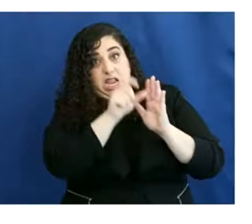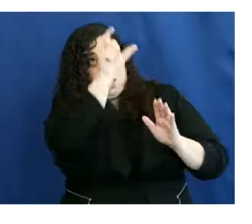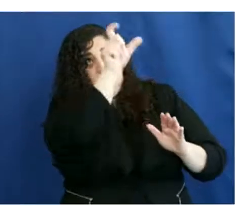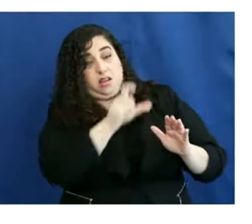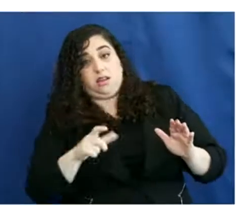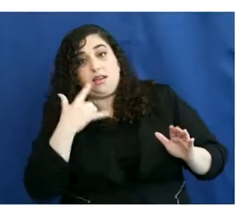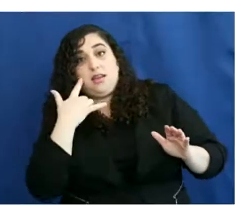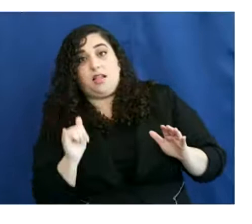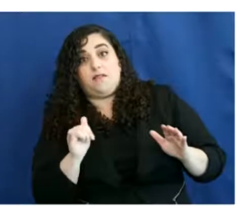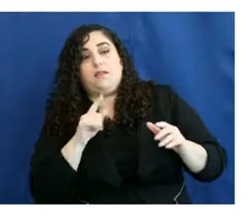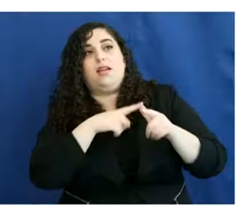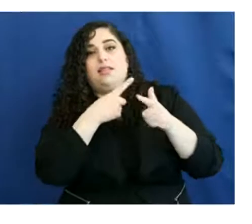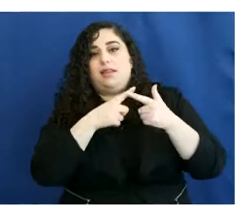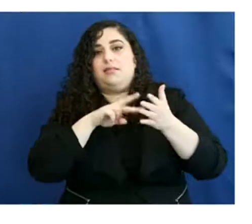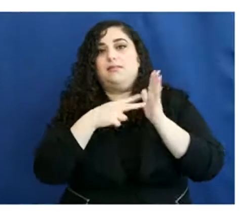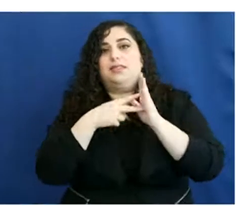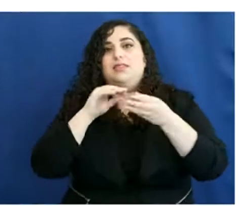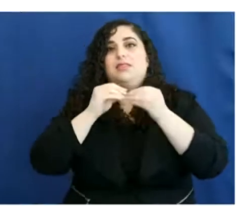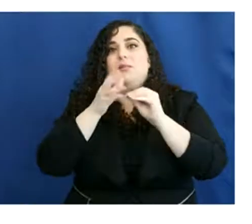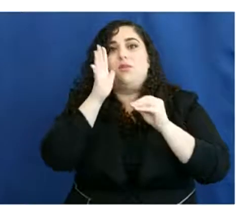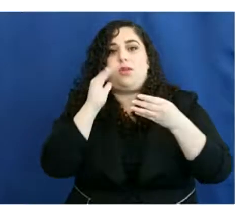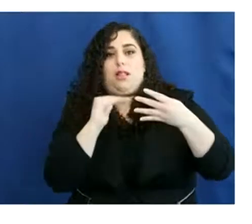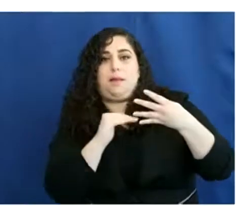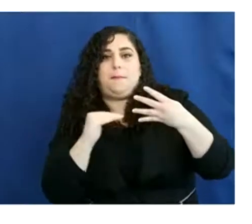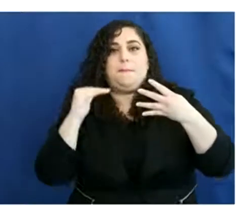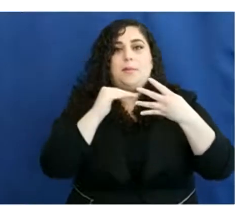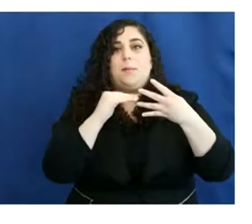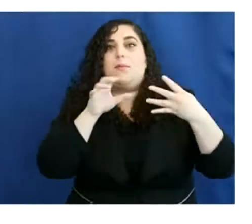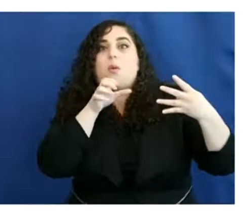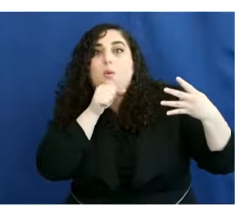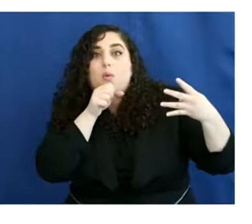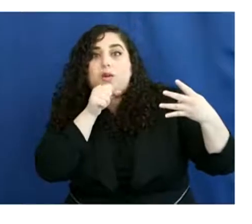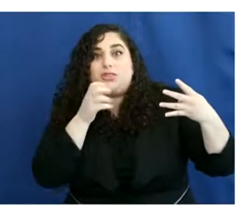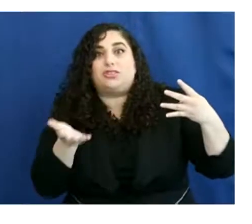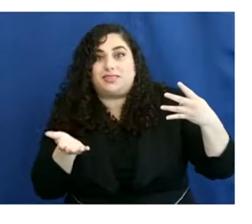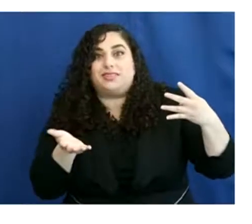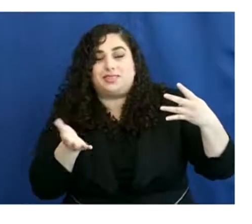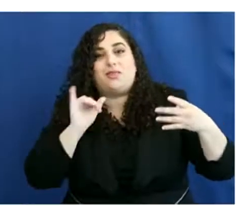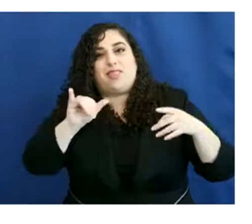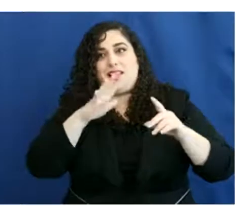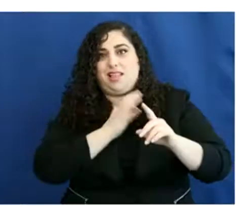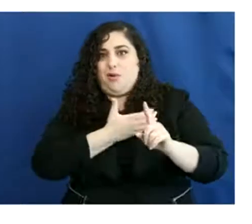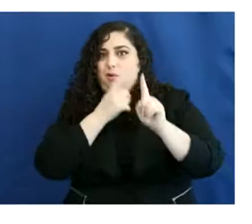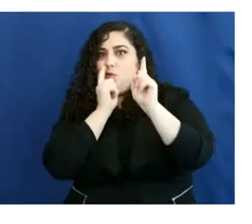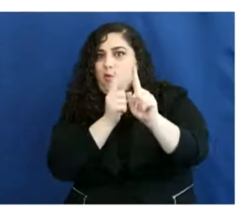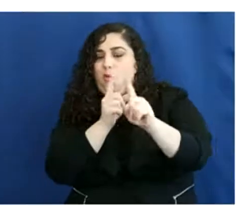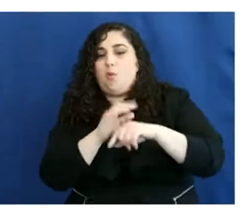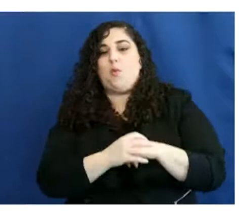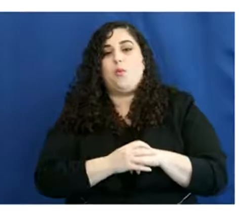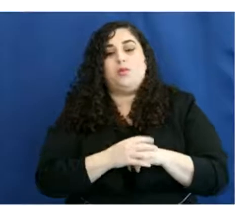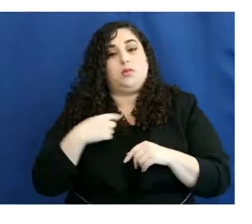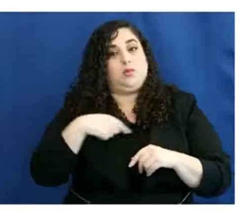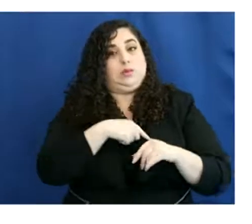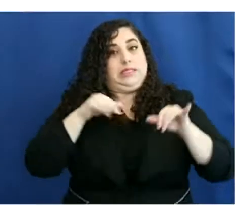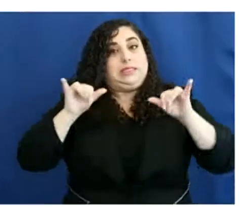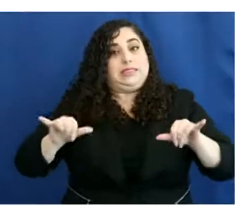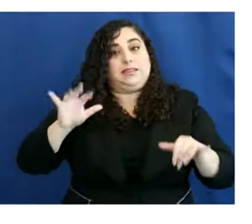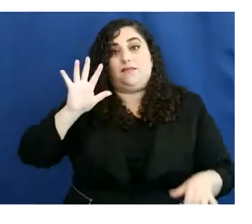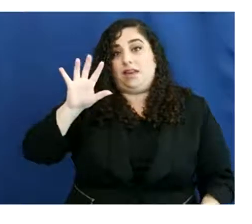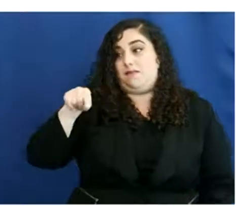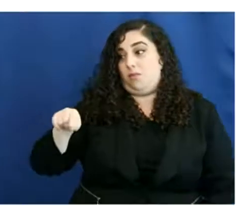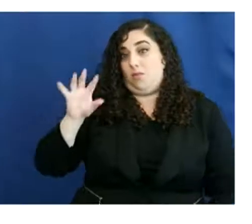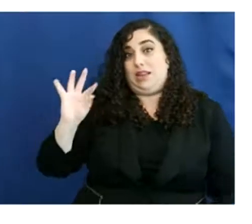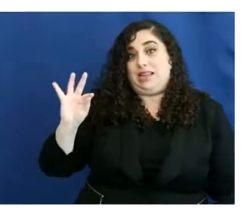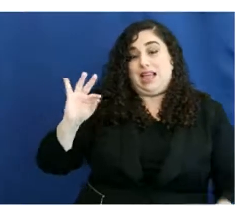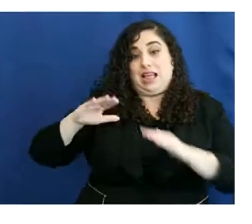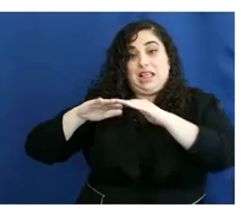numbers change. And the numbers that are now red would be orange. And so as long as we stay at 5.9 or less, once we